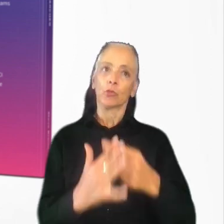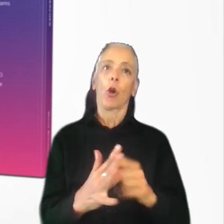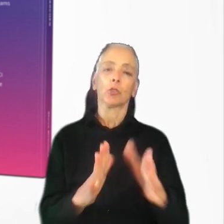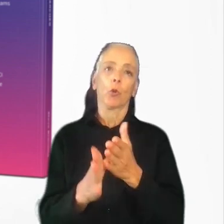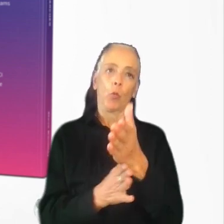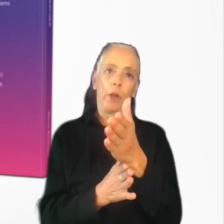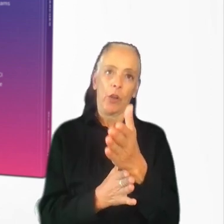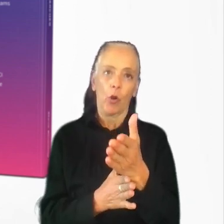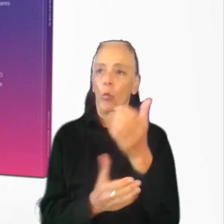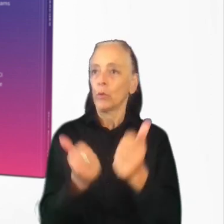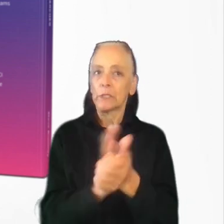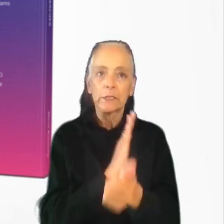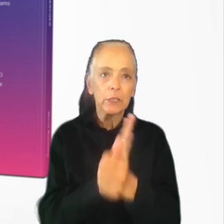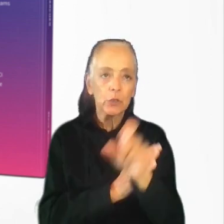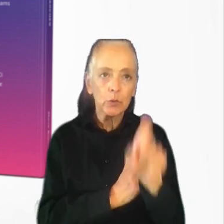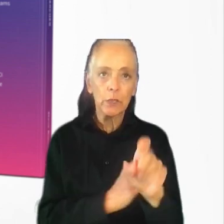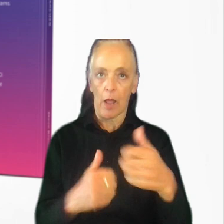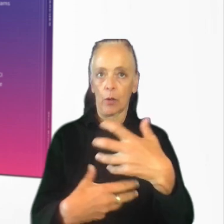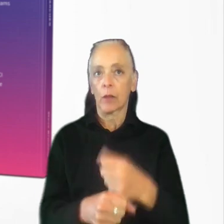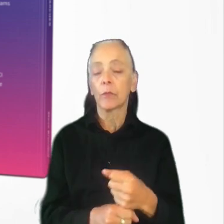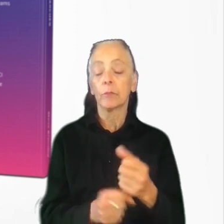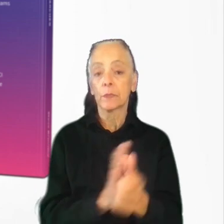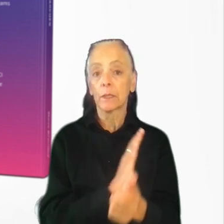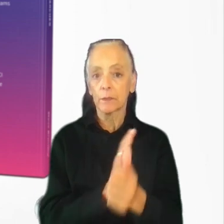skills you need to have and how to get those skills